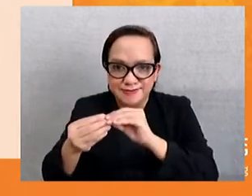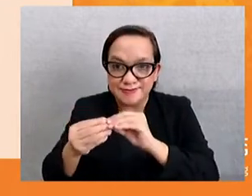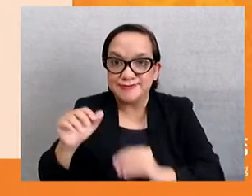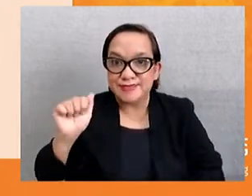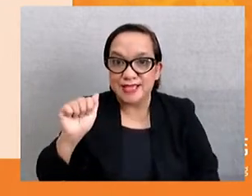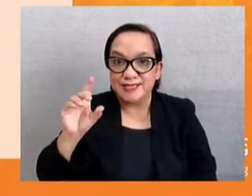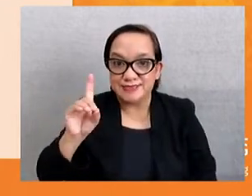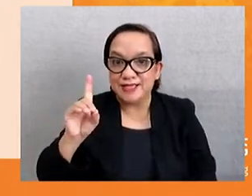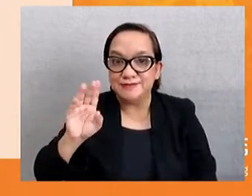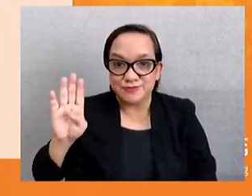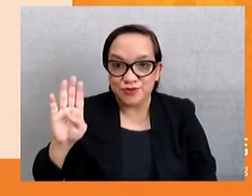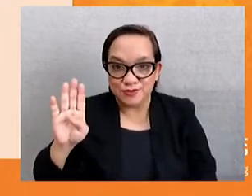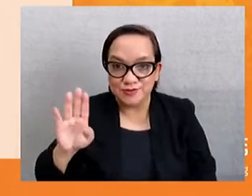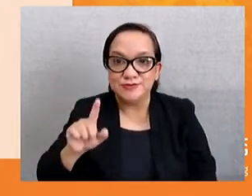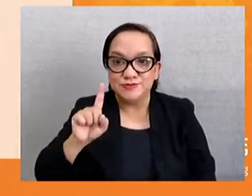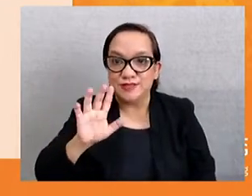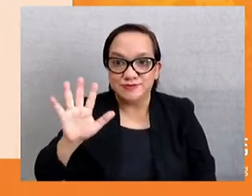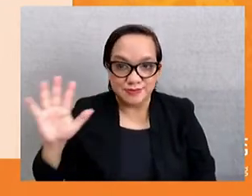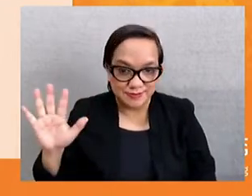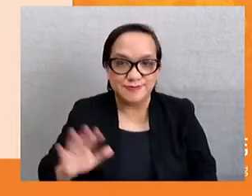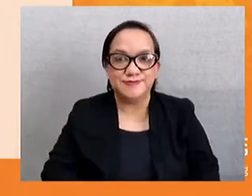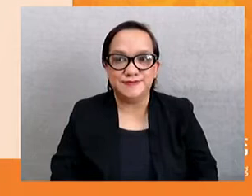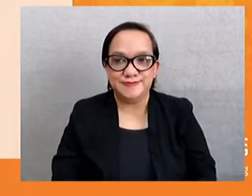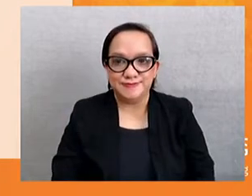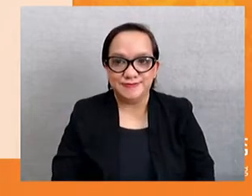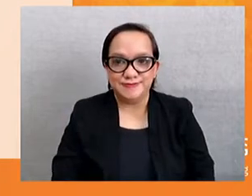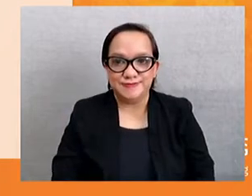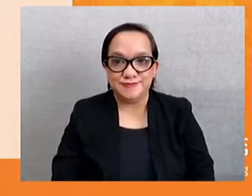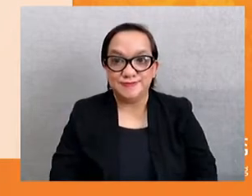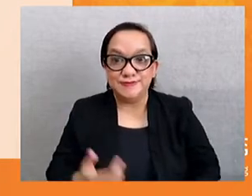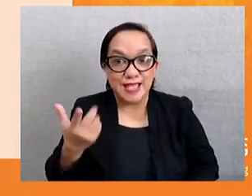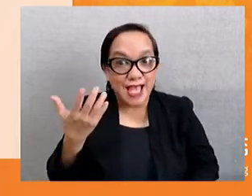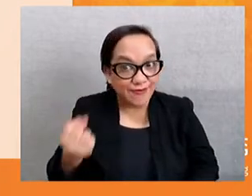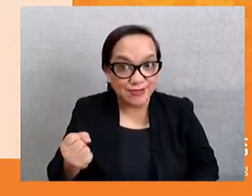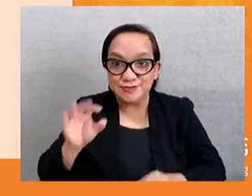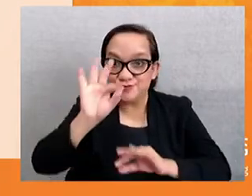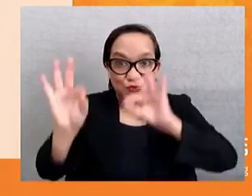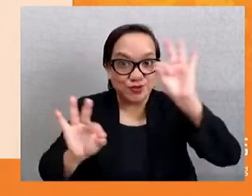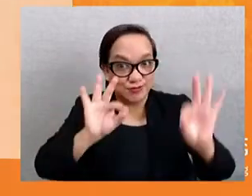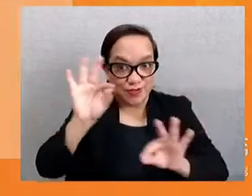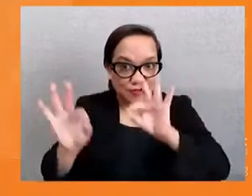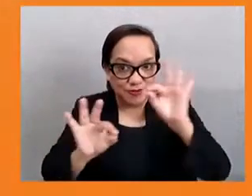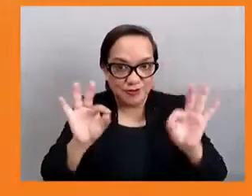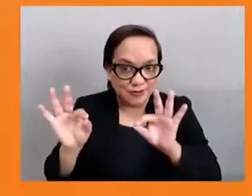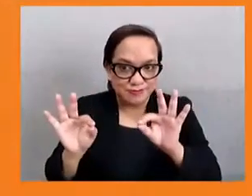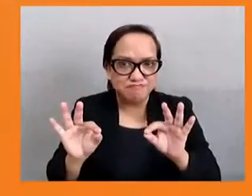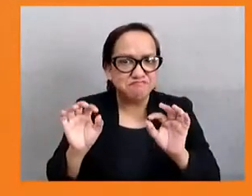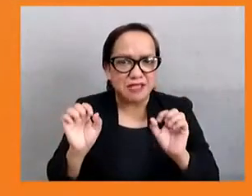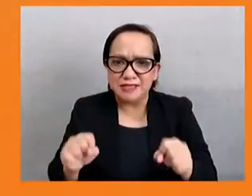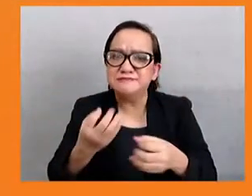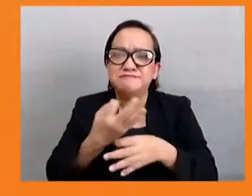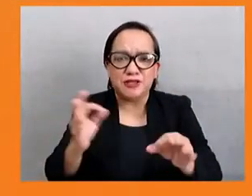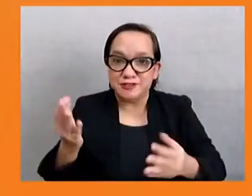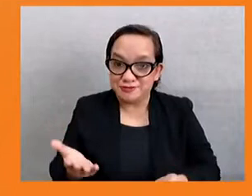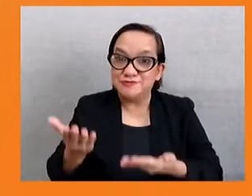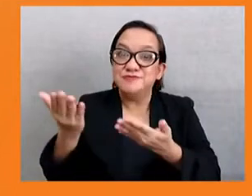ADB MNL 55. If you have any questions throughout the panel discussion, feel free to submit them through Pigeonhole. Questions with the highest number of